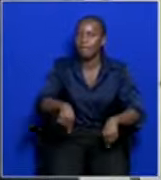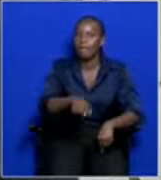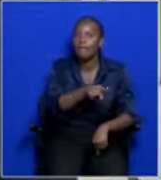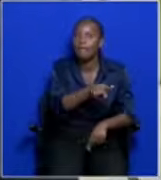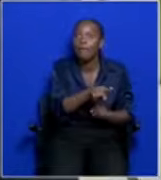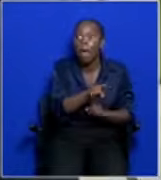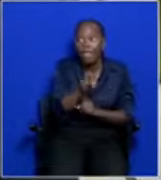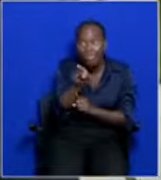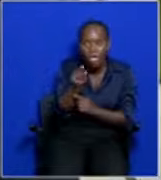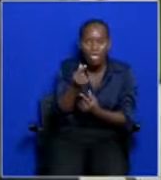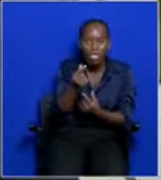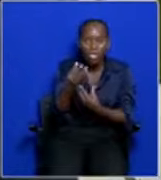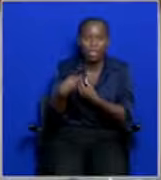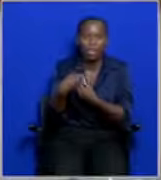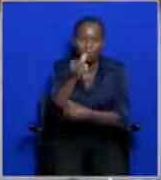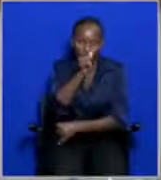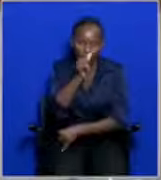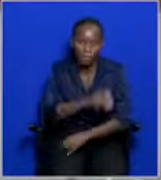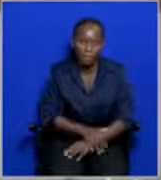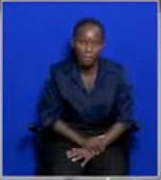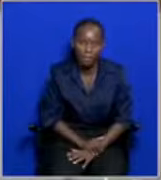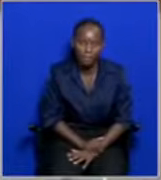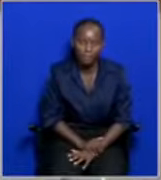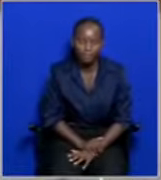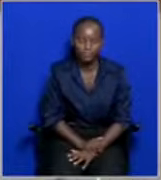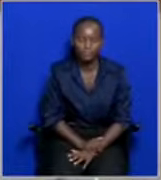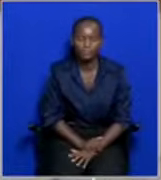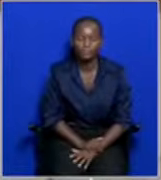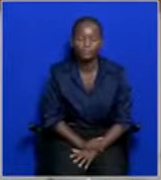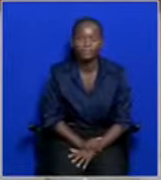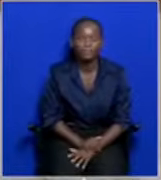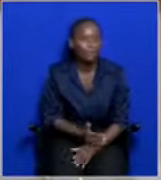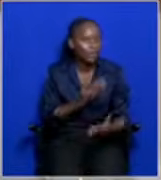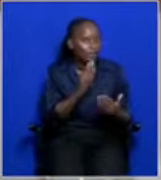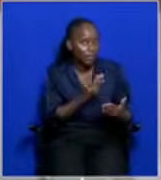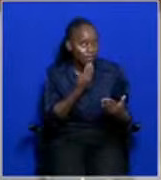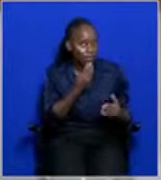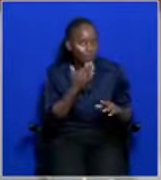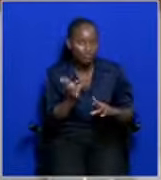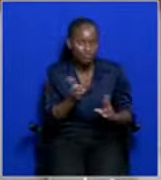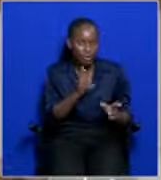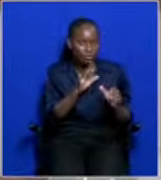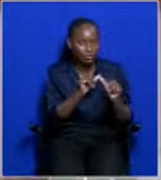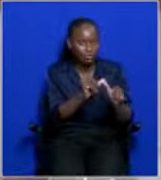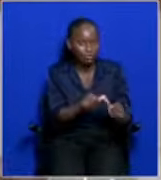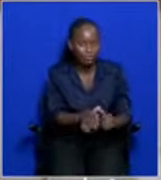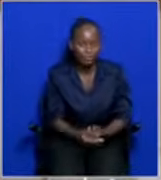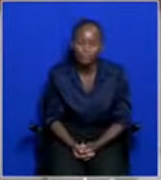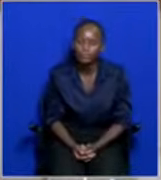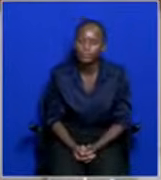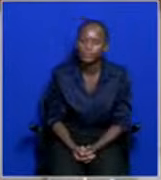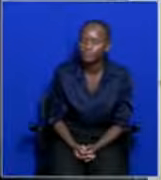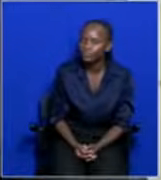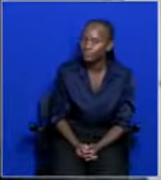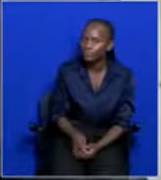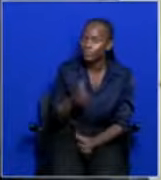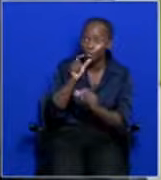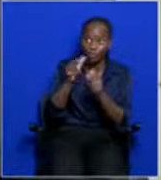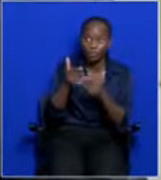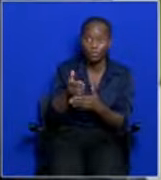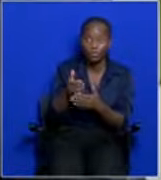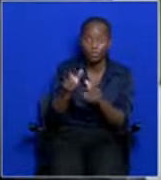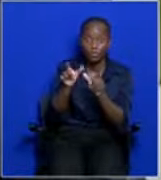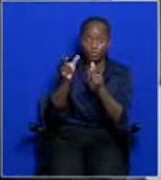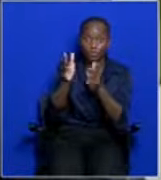Thank you. Now we are ready to move off this case. Commissioner Baloyi. Let me ask, it may be again,